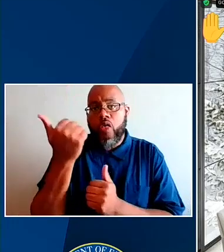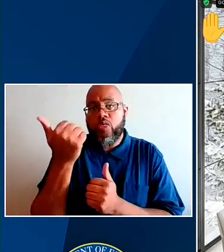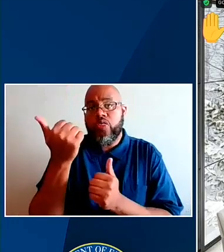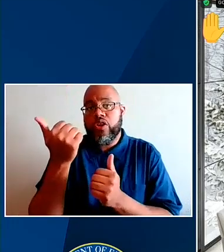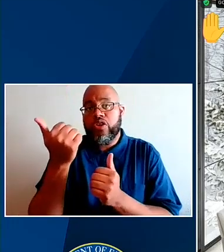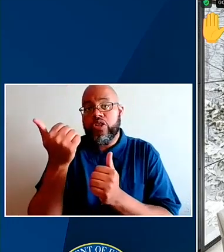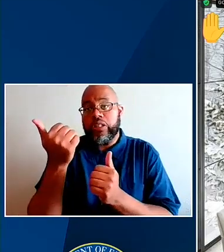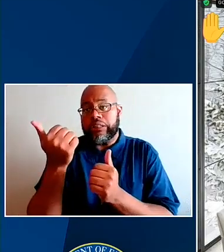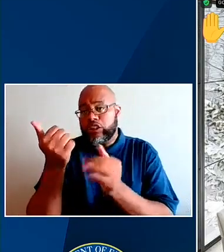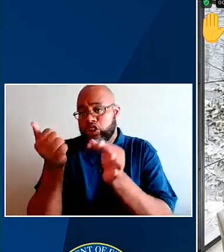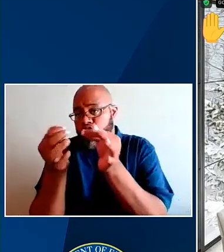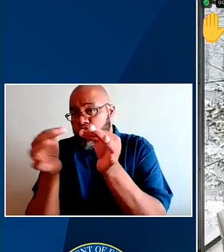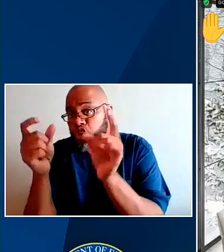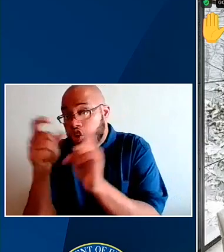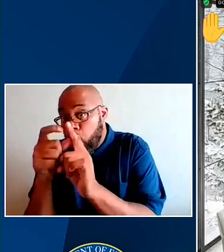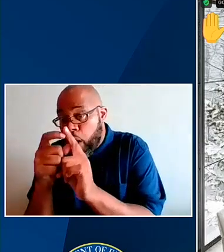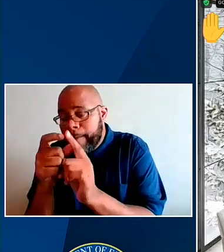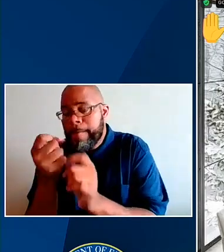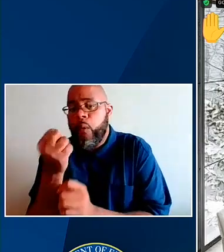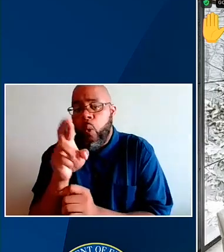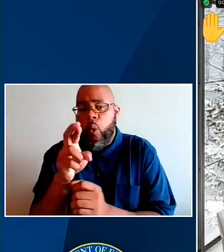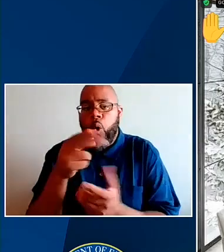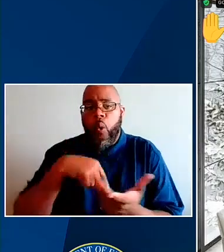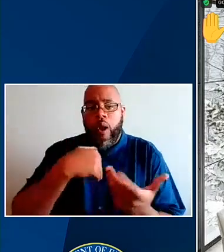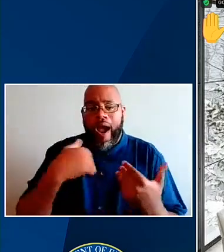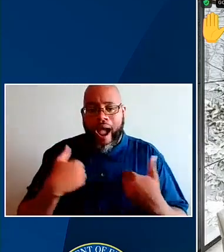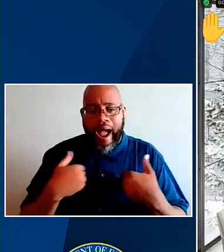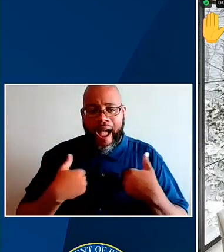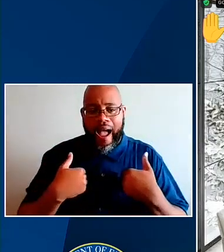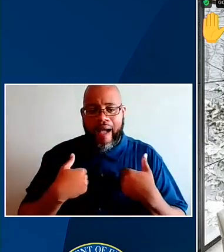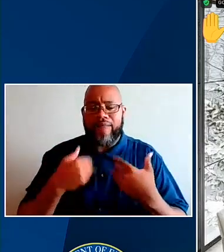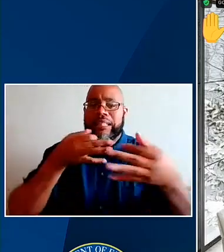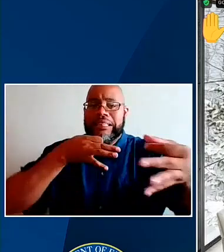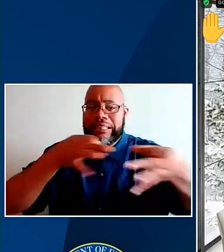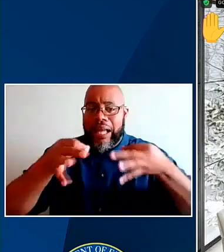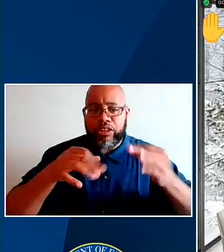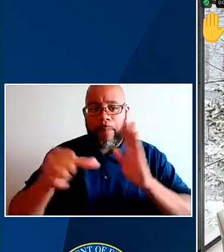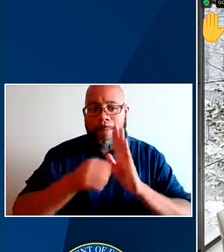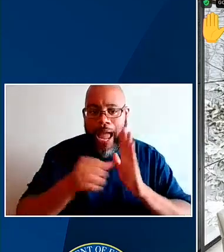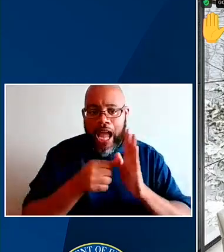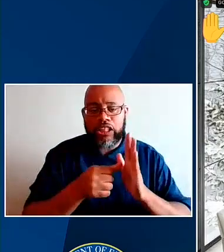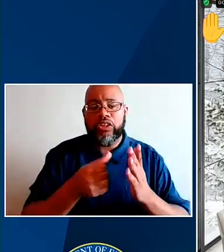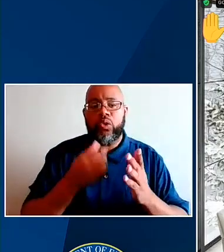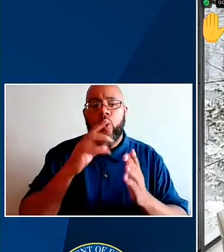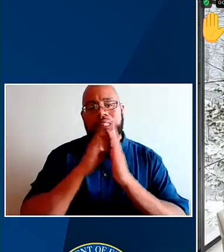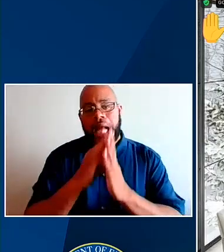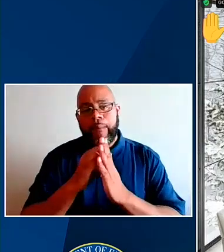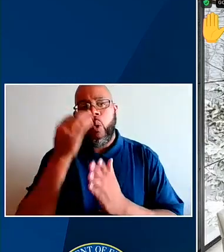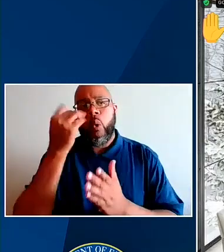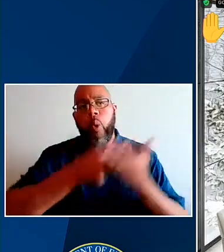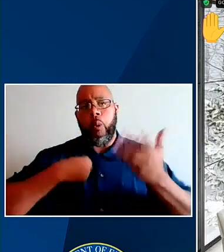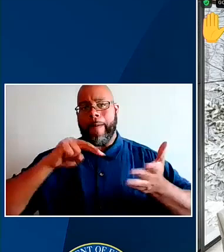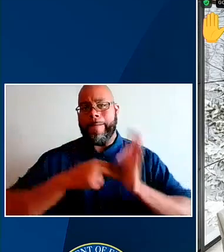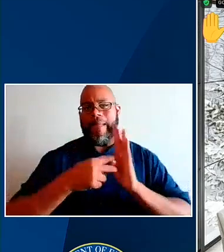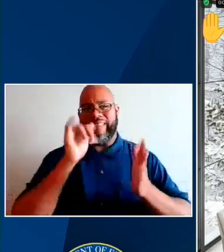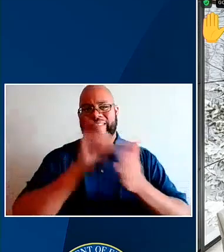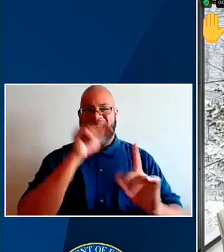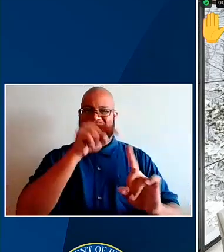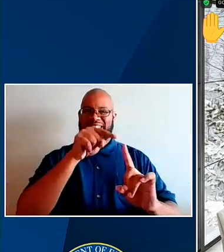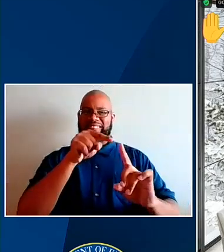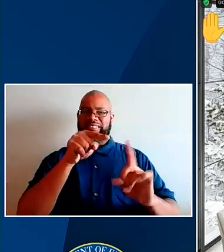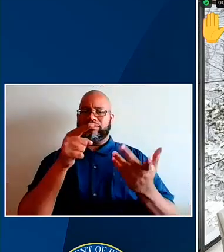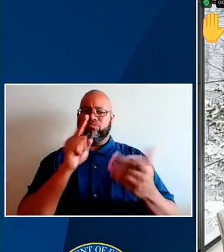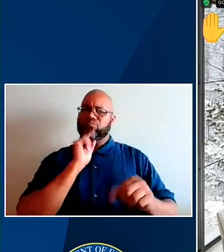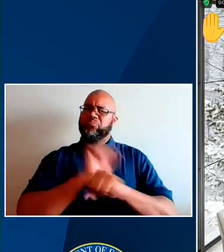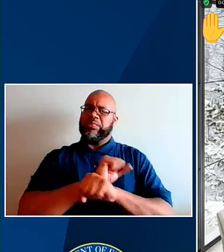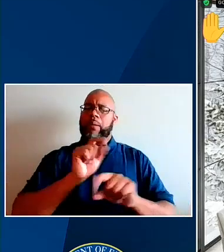synonyms or we have a definition page or examples of what we mean by this in practicality, but